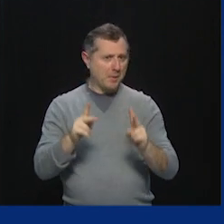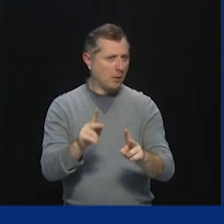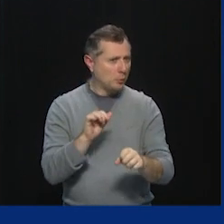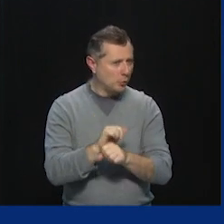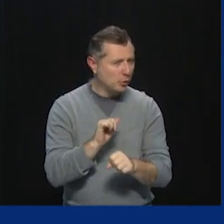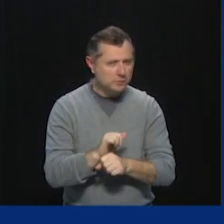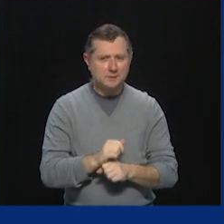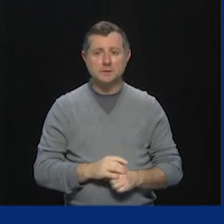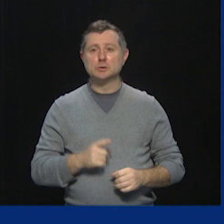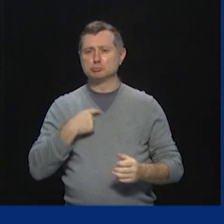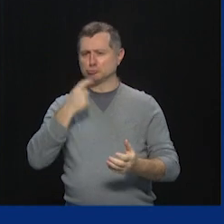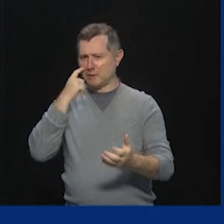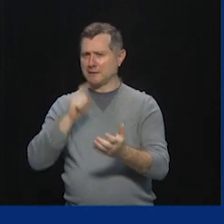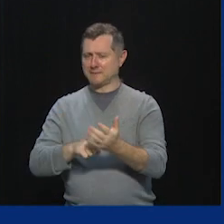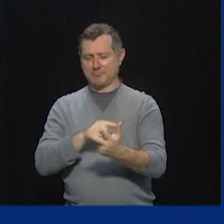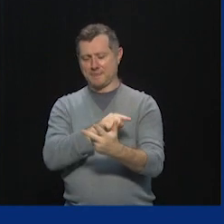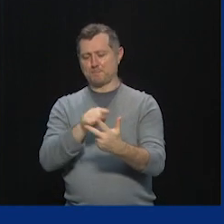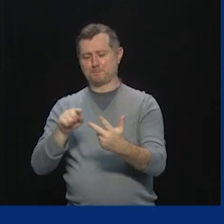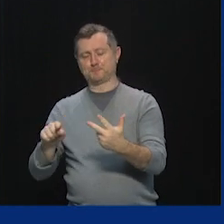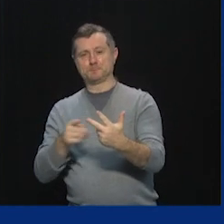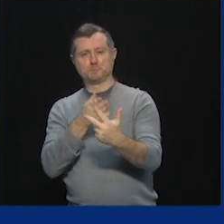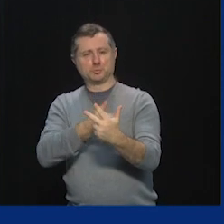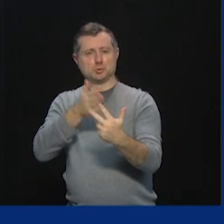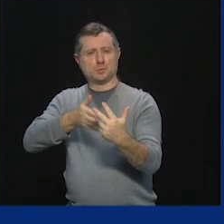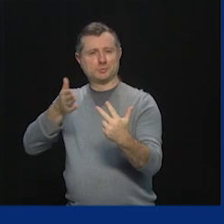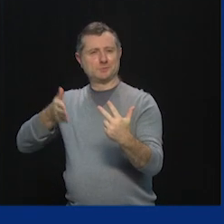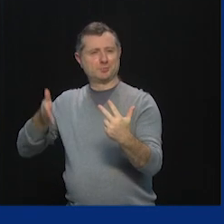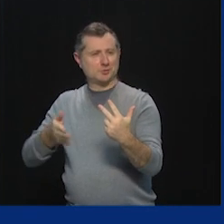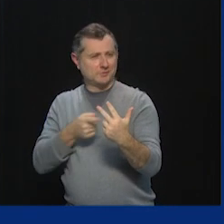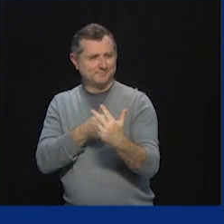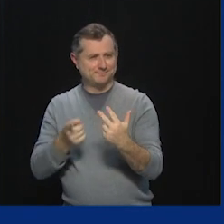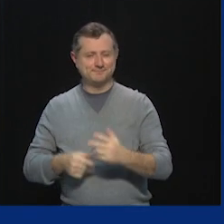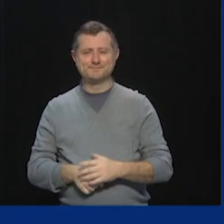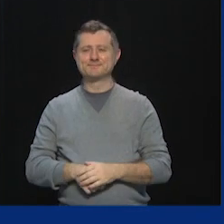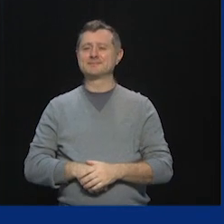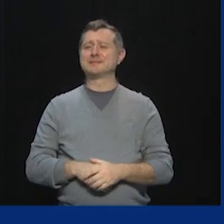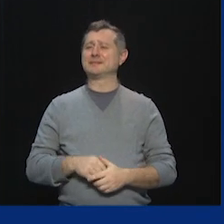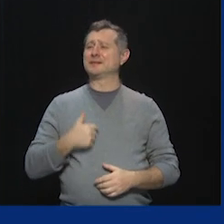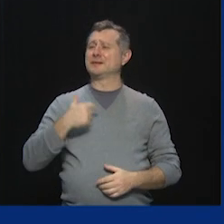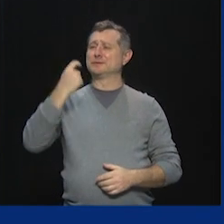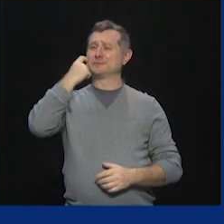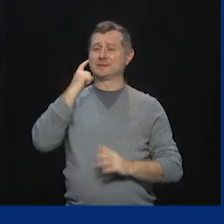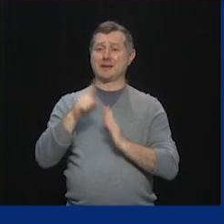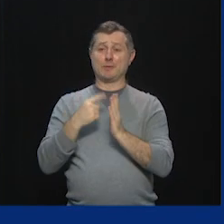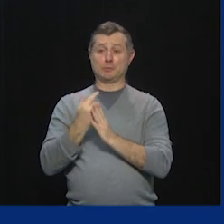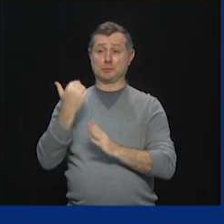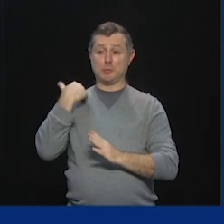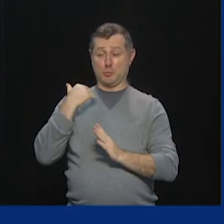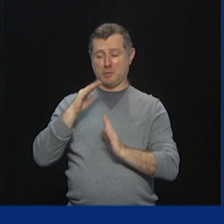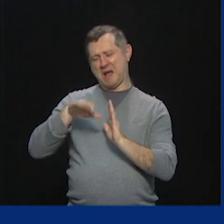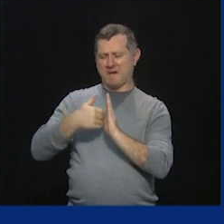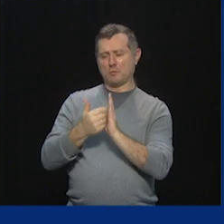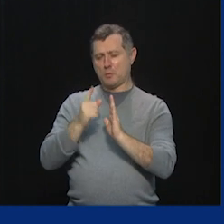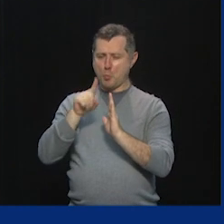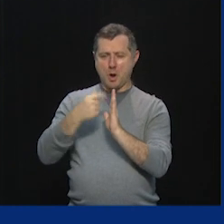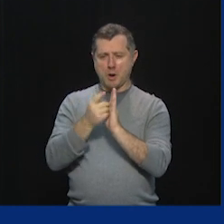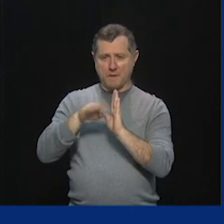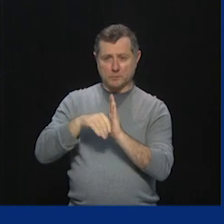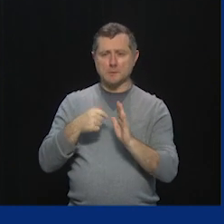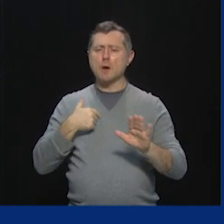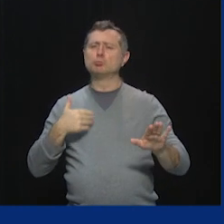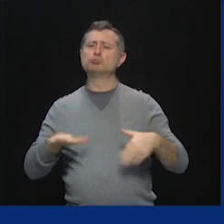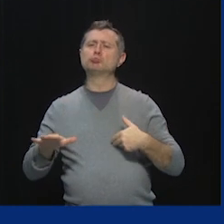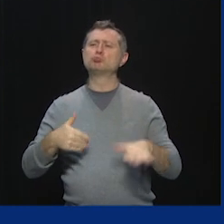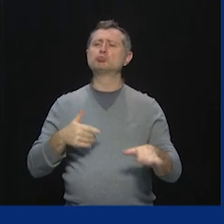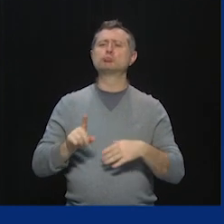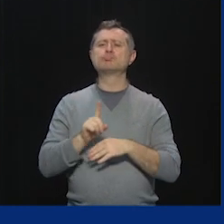them. Just a few hours ago, literally an hour and a half ago, I was walking the grounds of the 9/11 Memorial